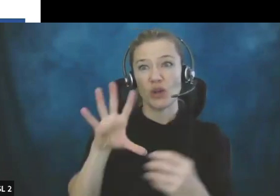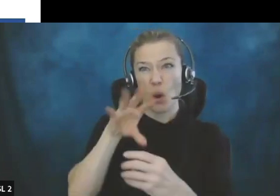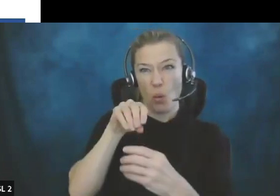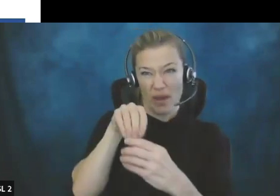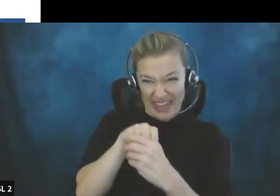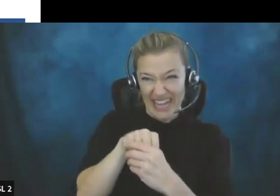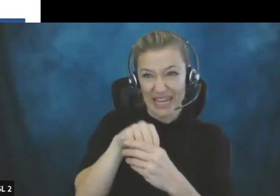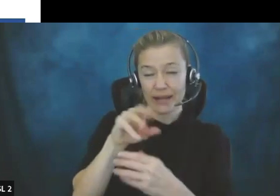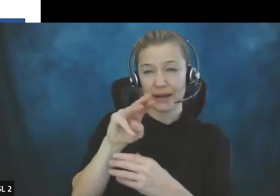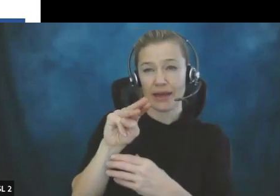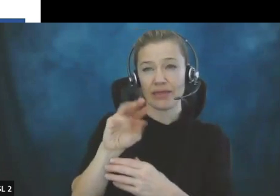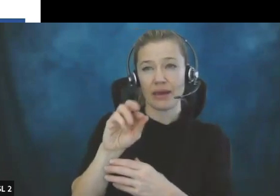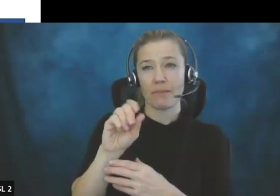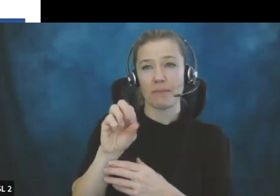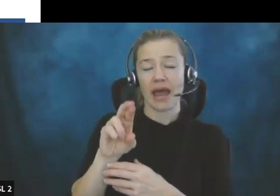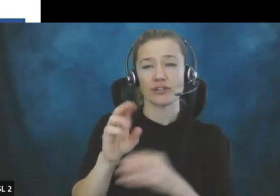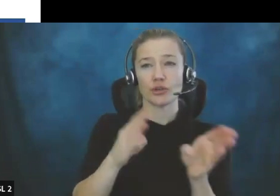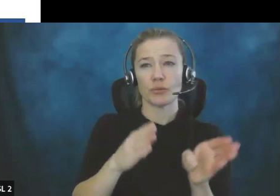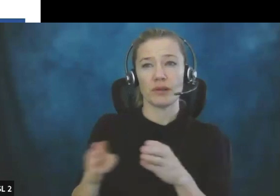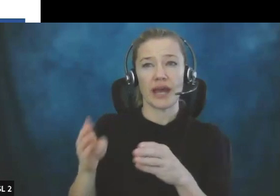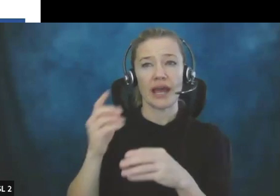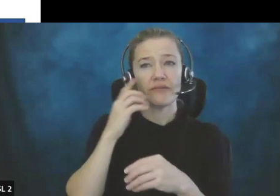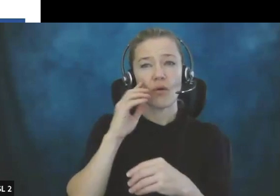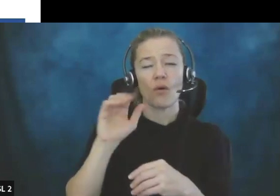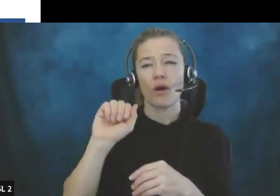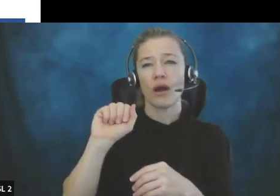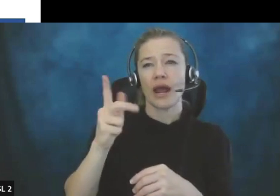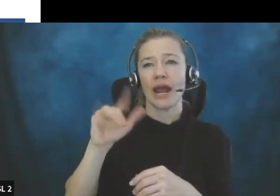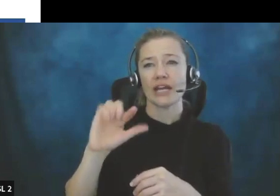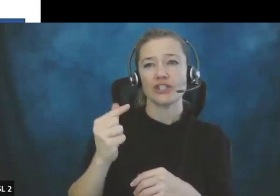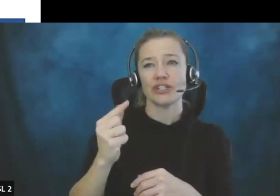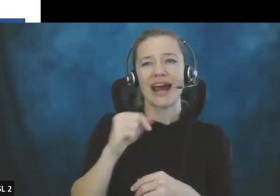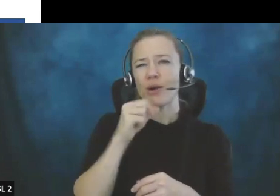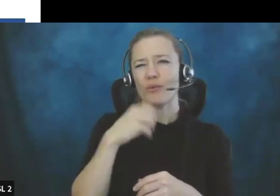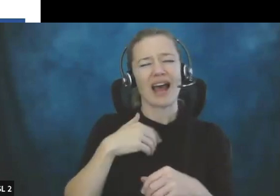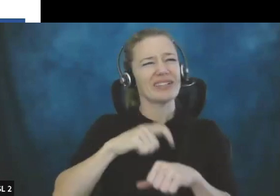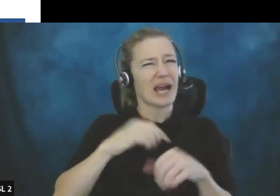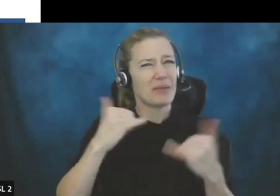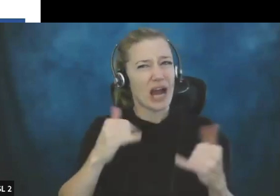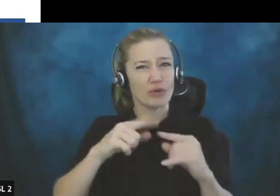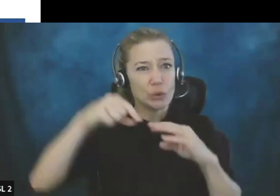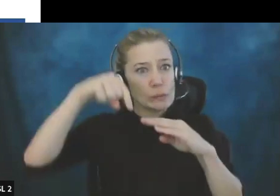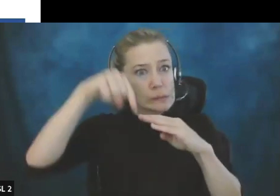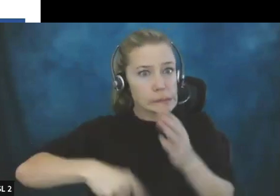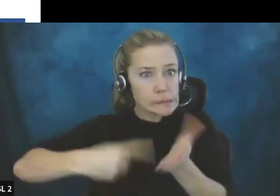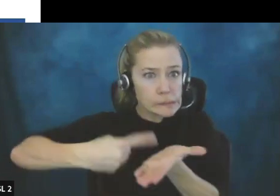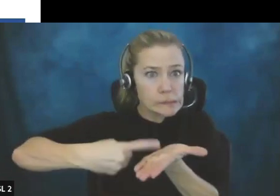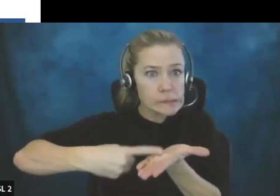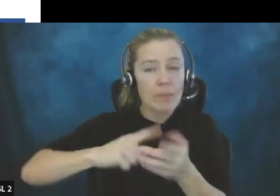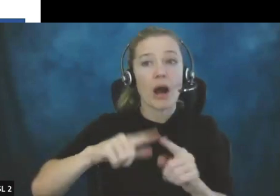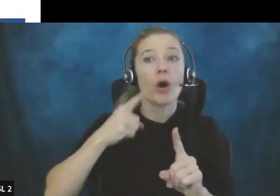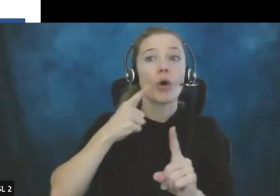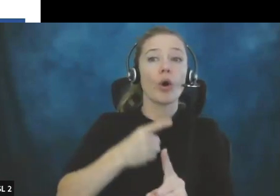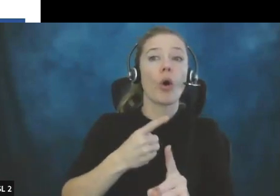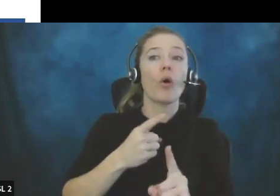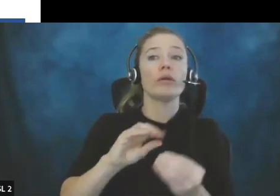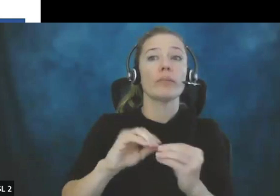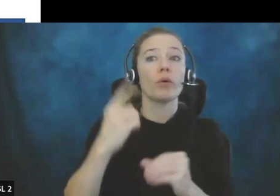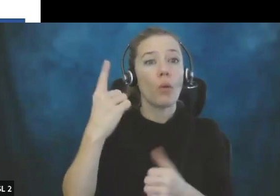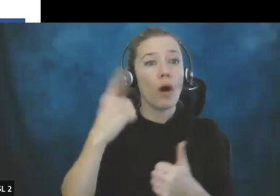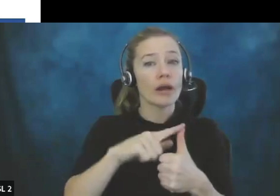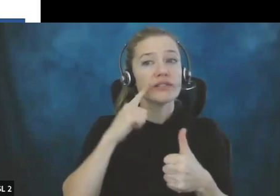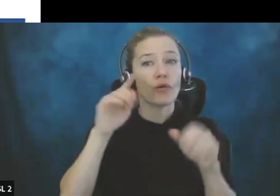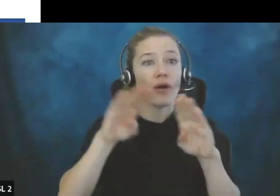initiatives, right, within that Master Plan on Aging. And I don't have the opportunity to go into all of it, but goal 1 is